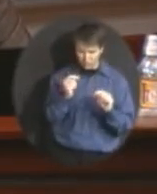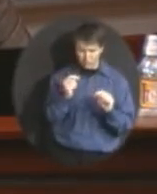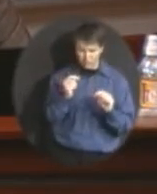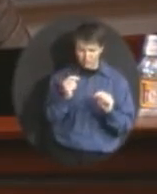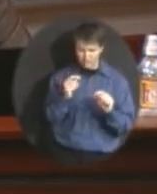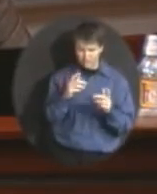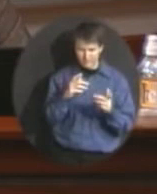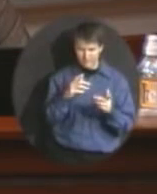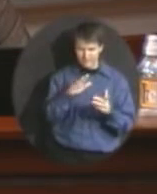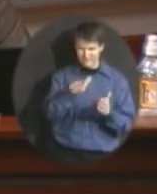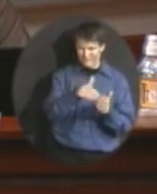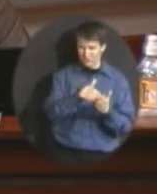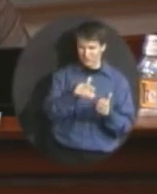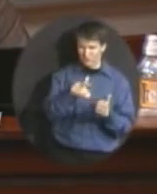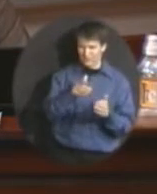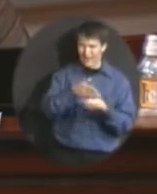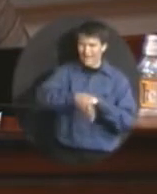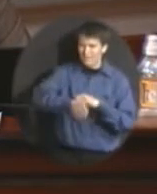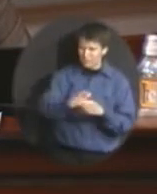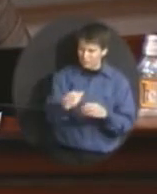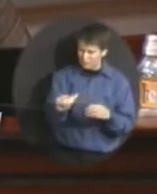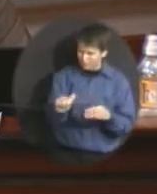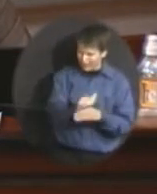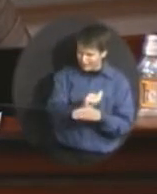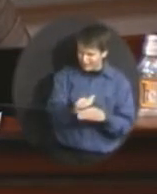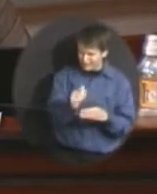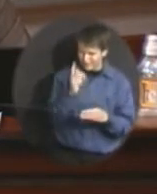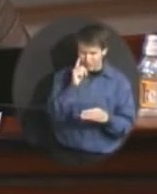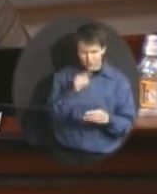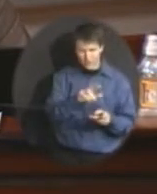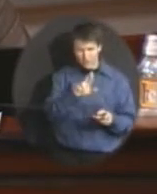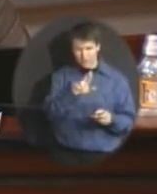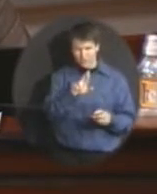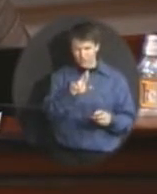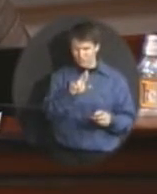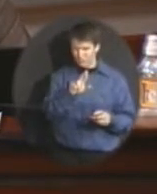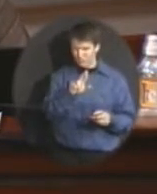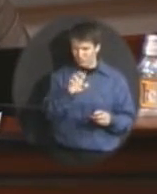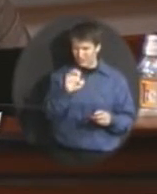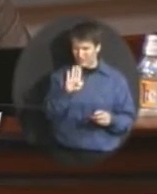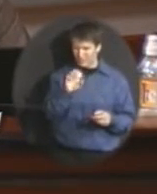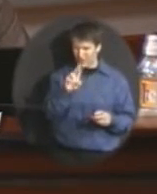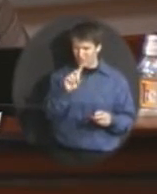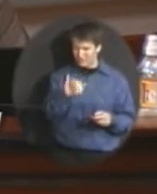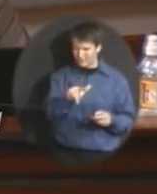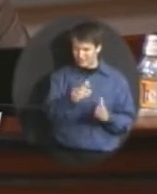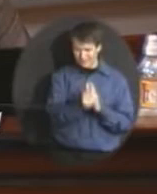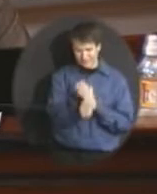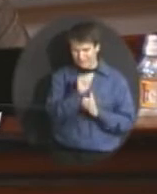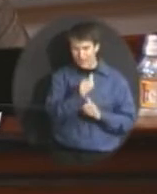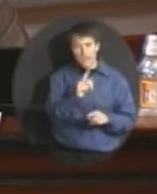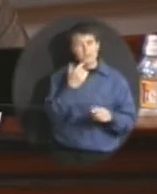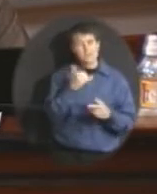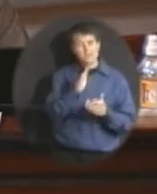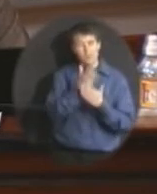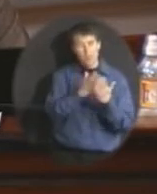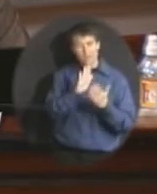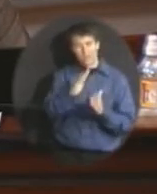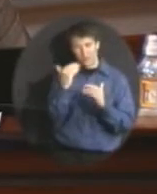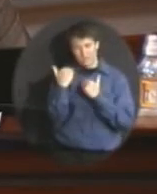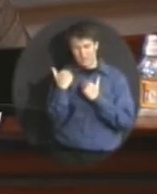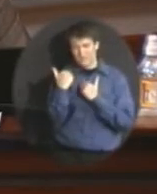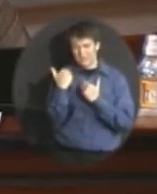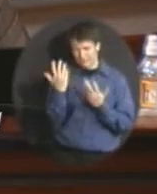center later after practice on rebounding skills. Does that make sense? It's still all part of what they do as part of their